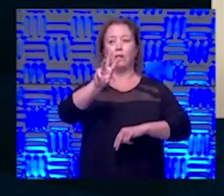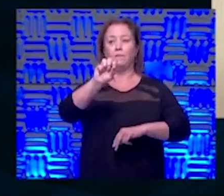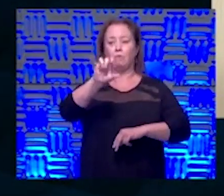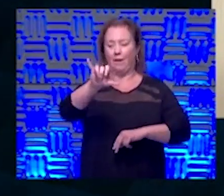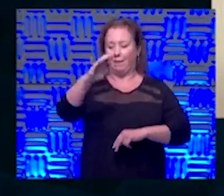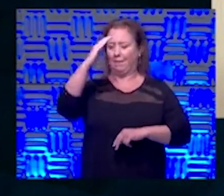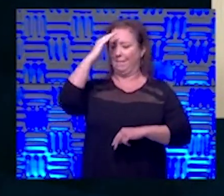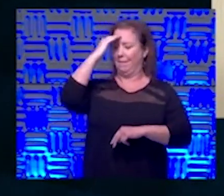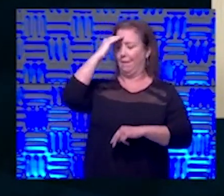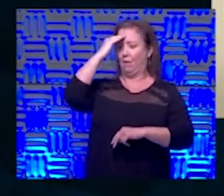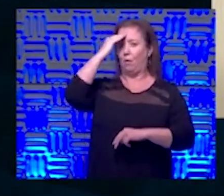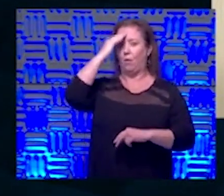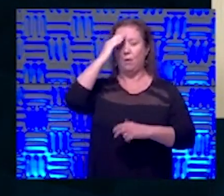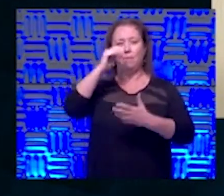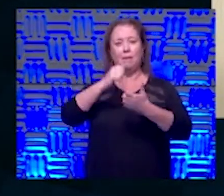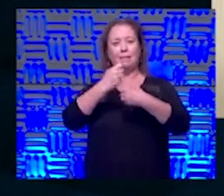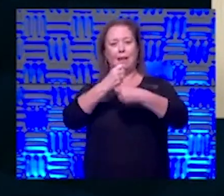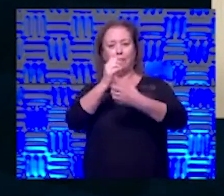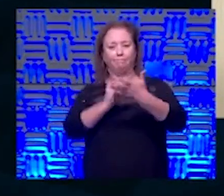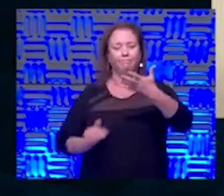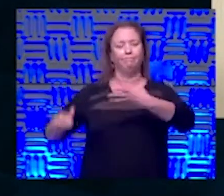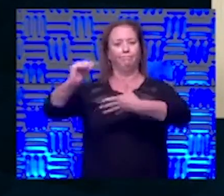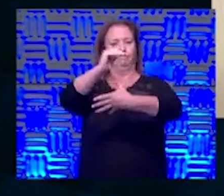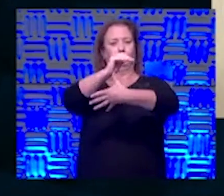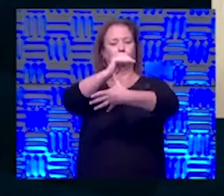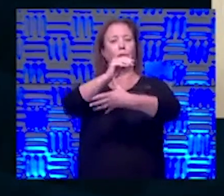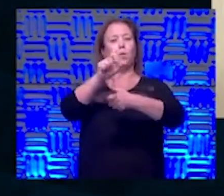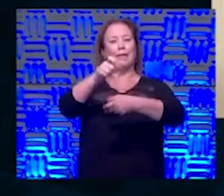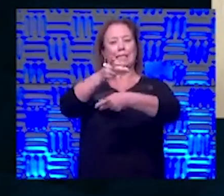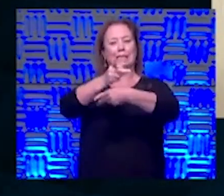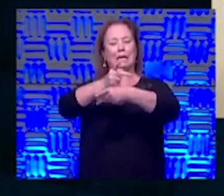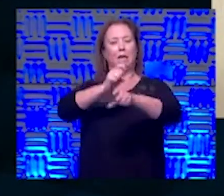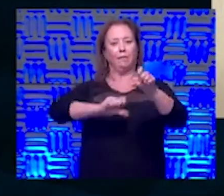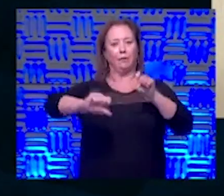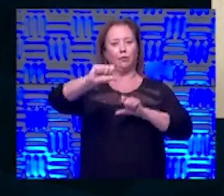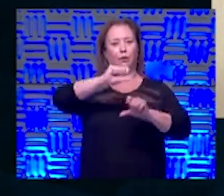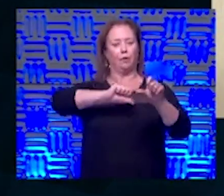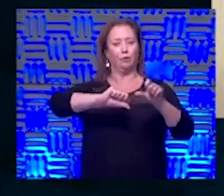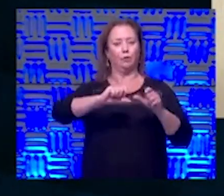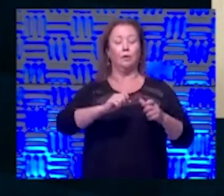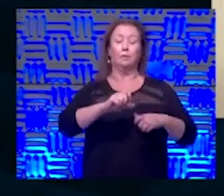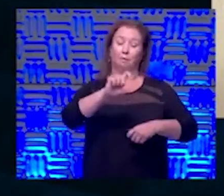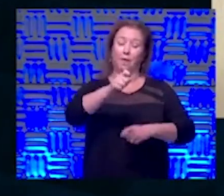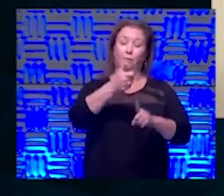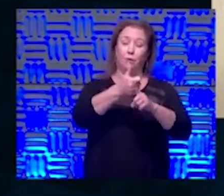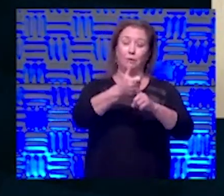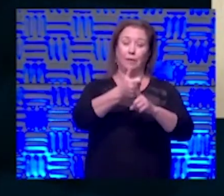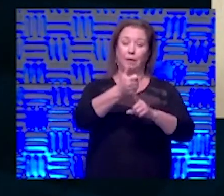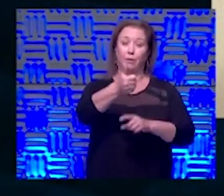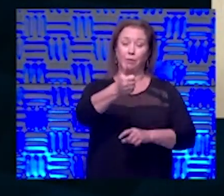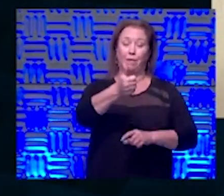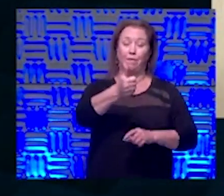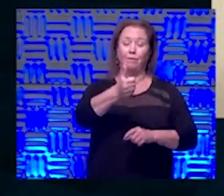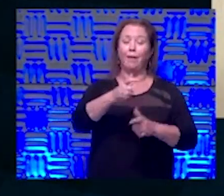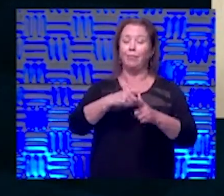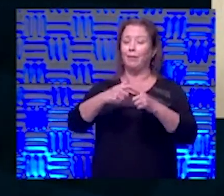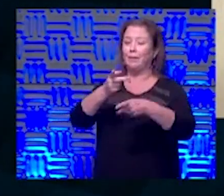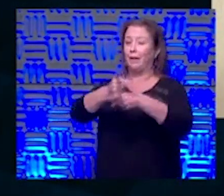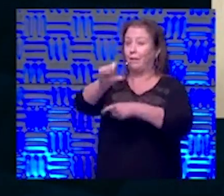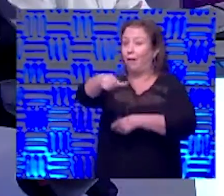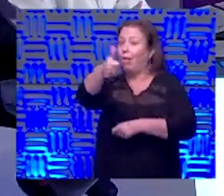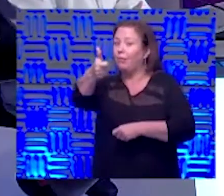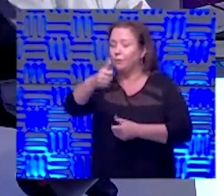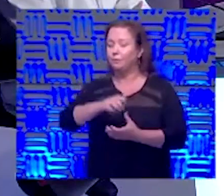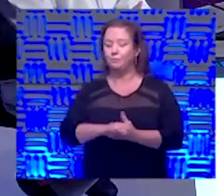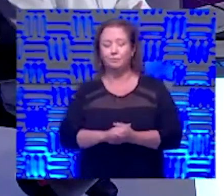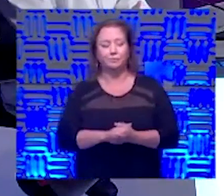and making sure we make that a priority, because we need to take care of ourselves so we can take care of others. It's funny. So